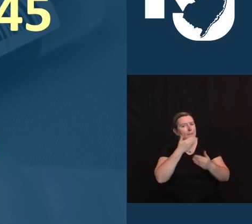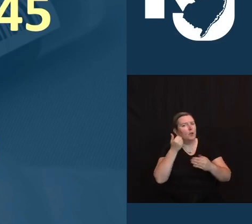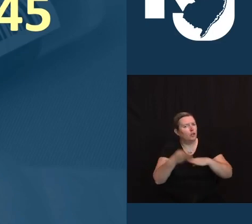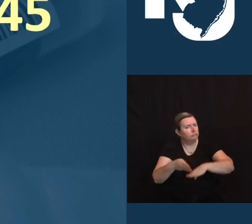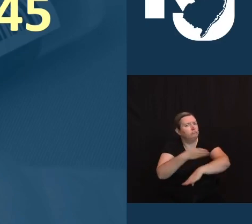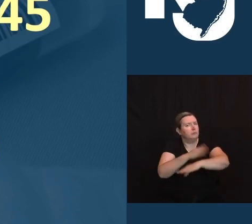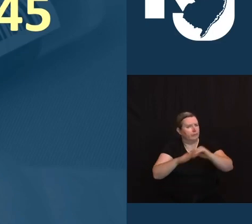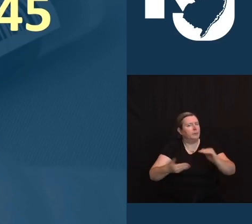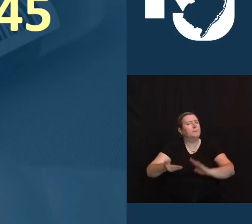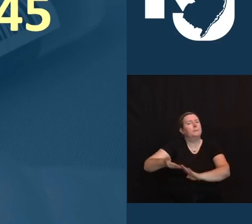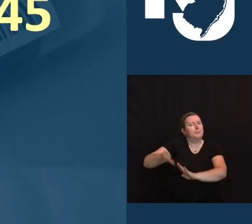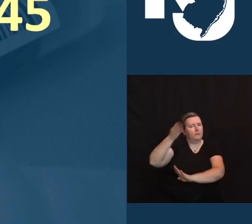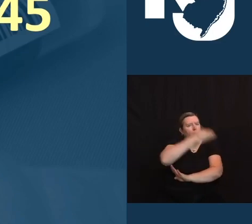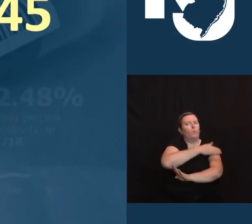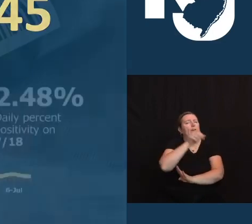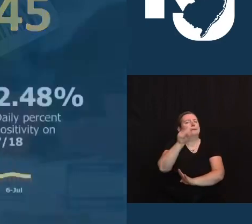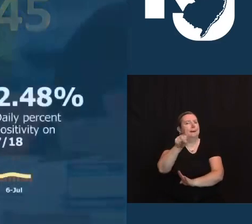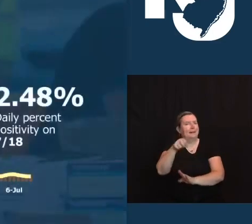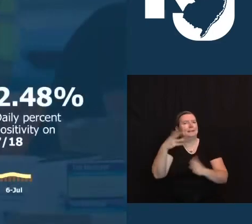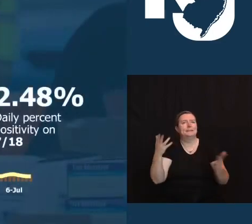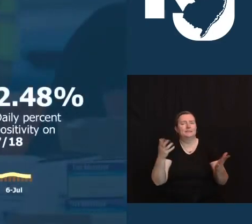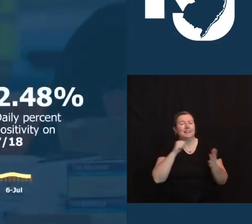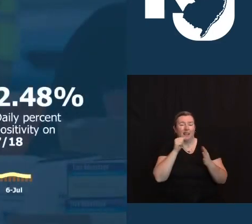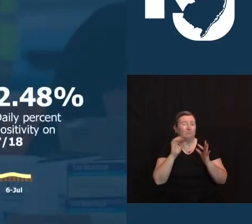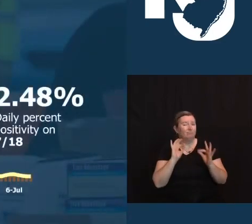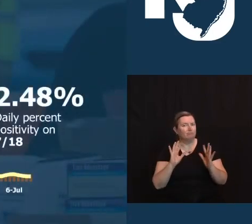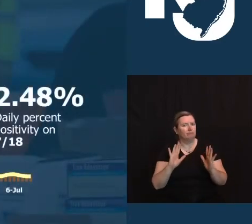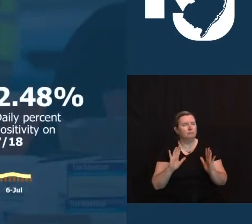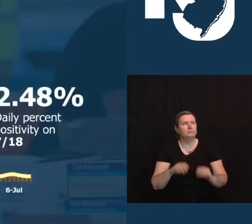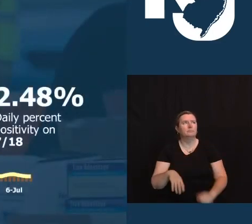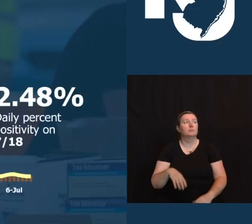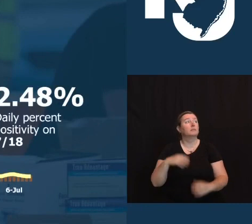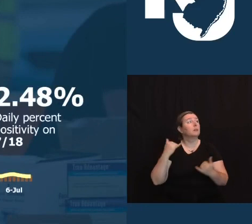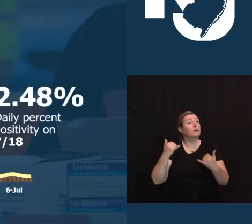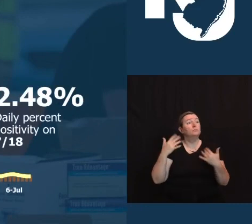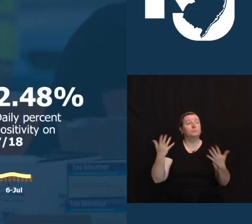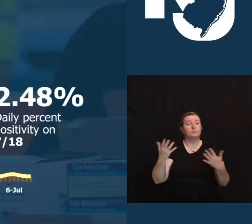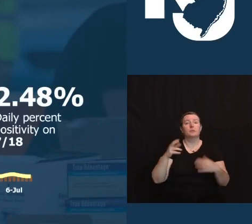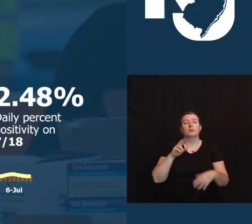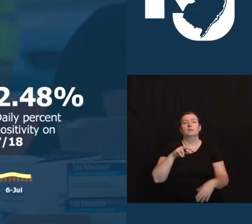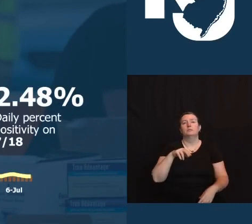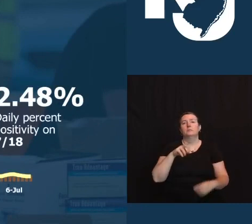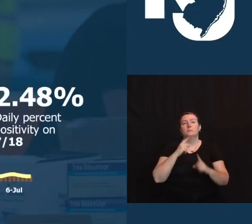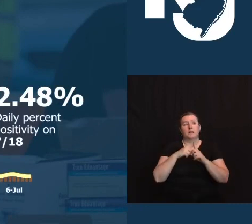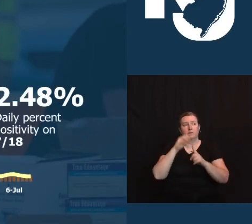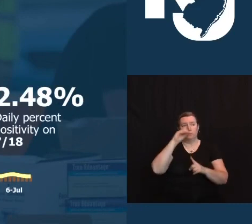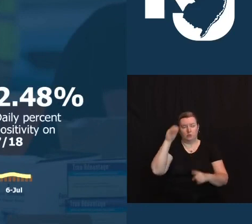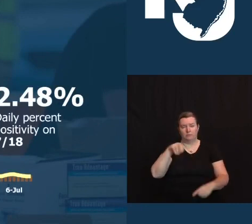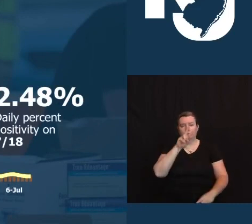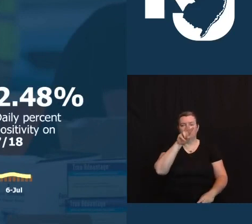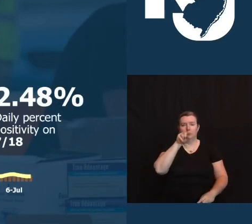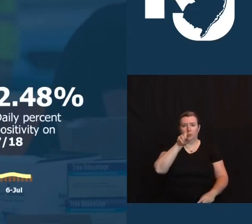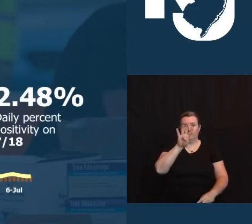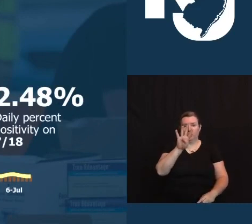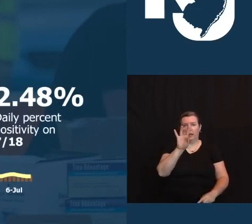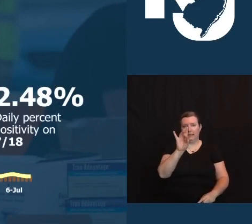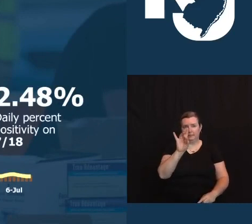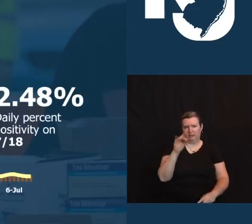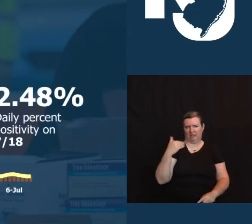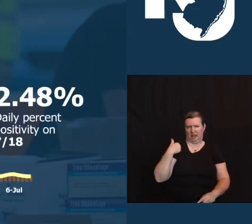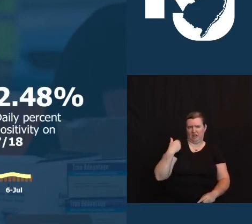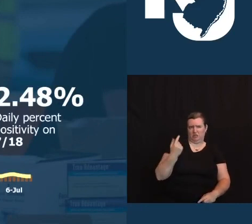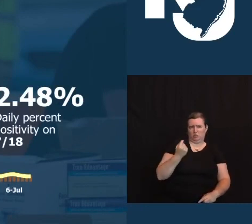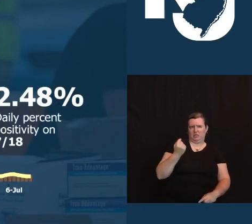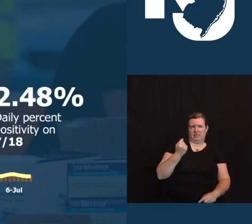not there yet. The daily percent positivity for tests recorded on July 18, that was Saturday, 2.48%.